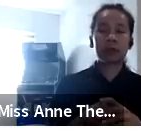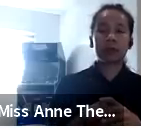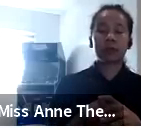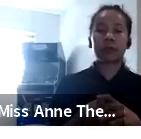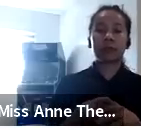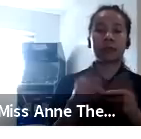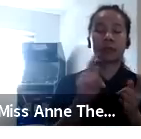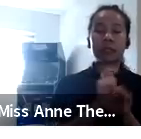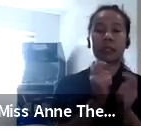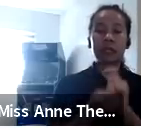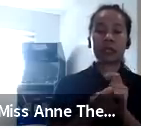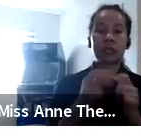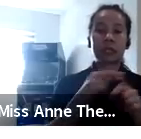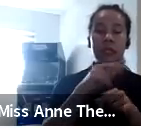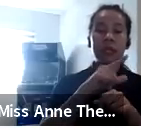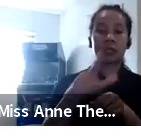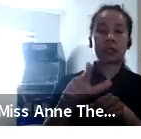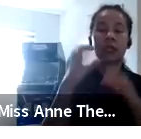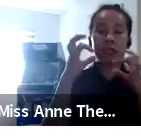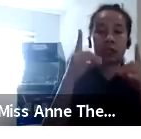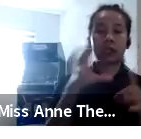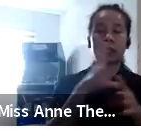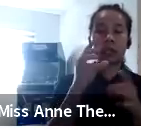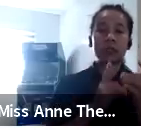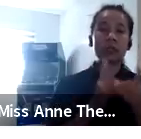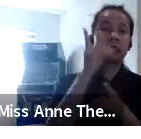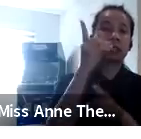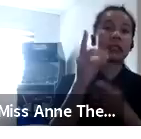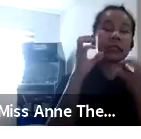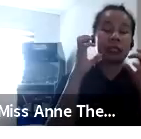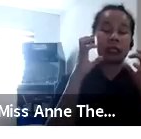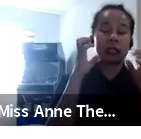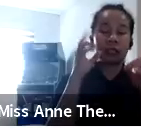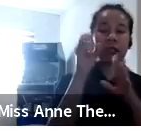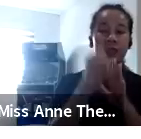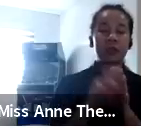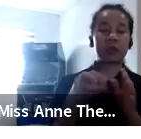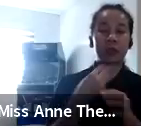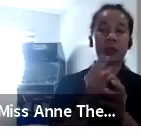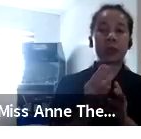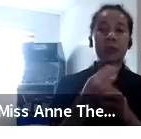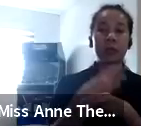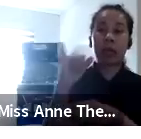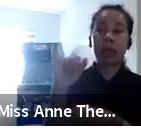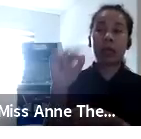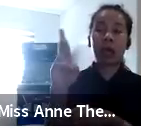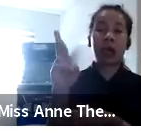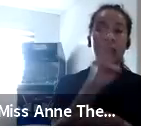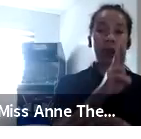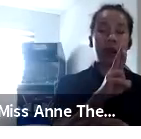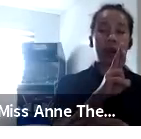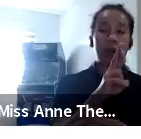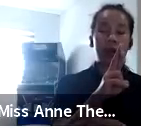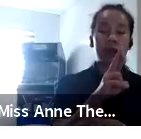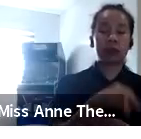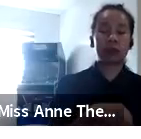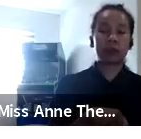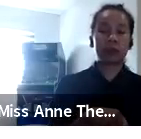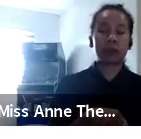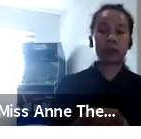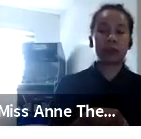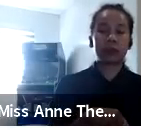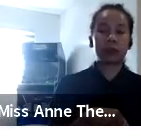distance education. So we have crafted the IRR, or the Implementing Rules and Regulations of